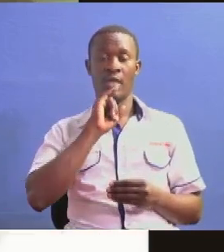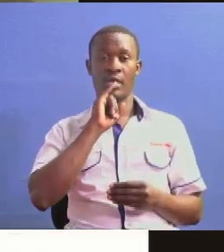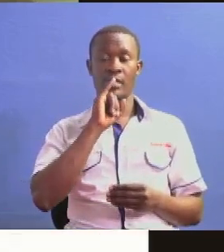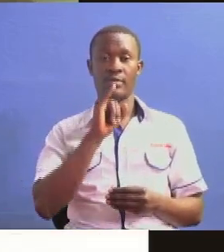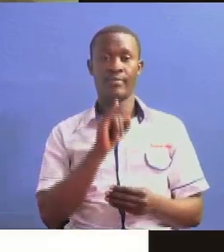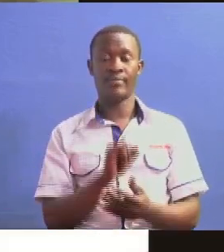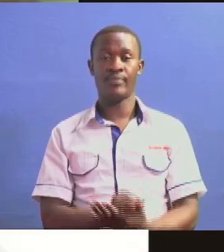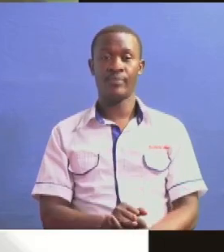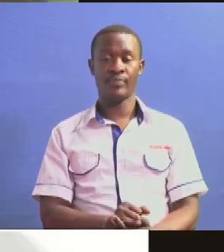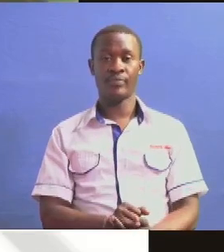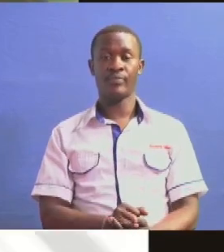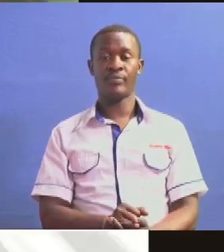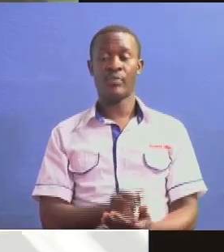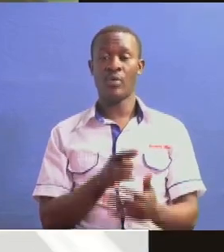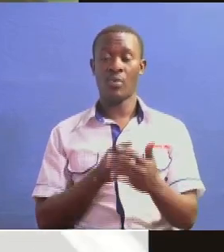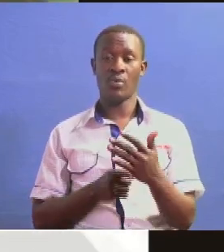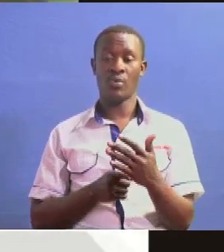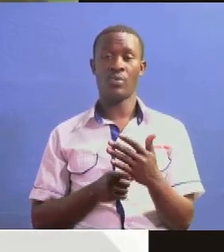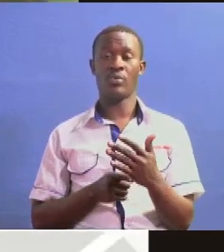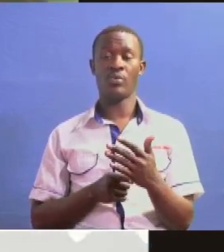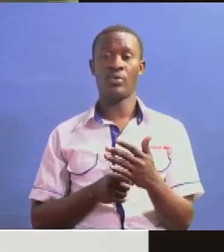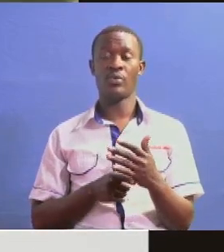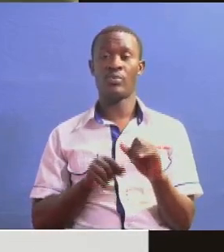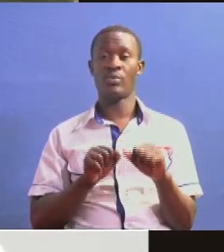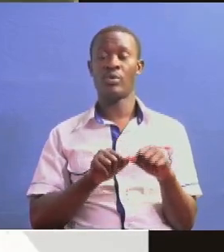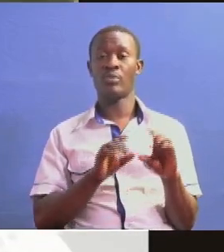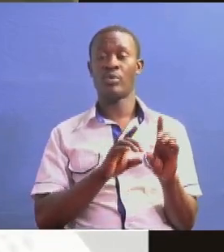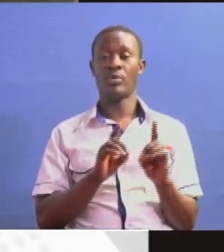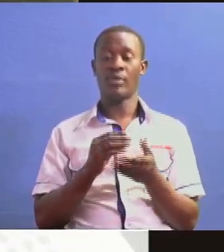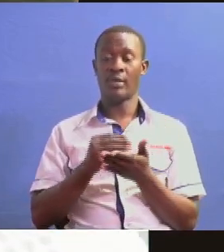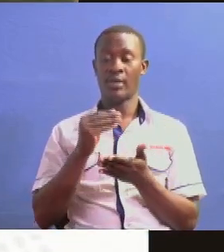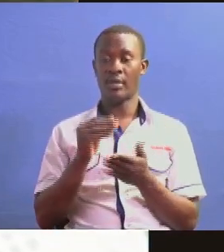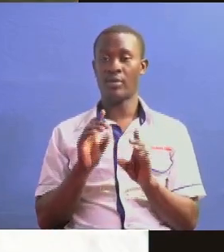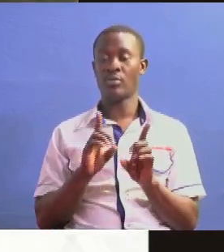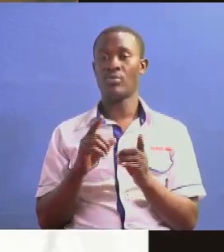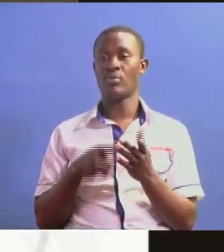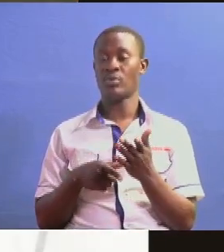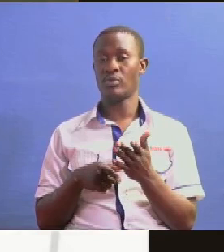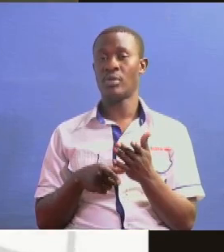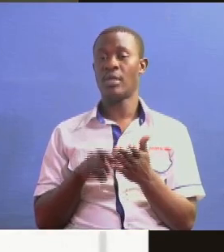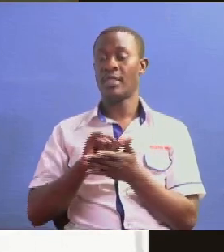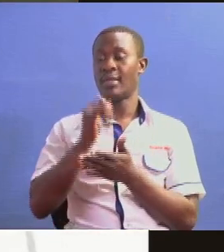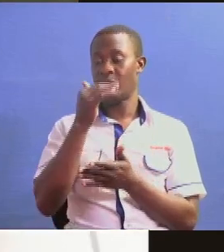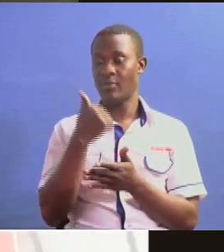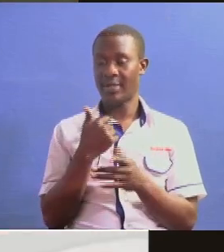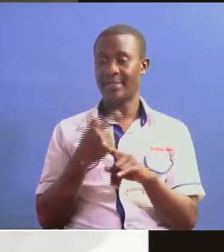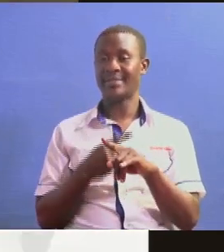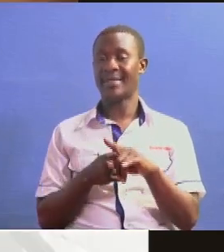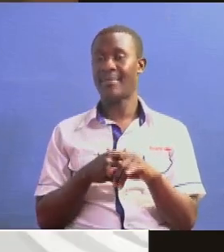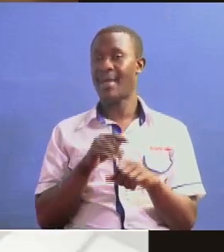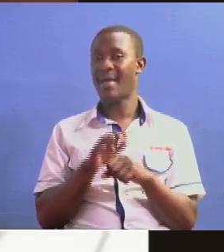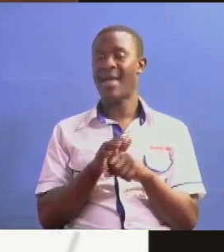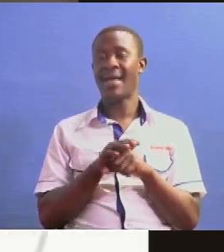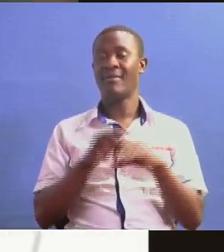is what the learner is able to do. It's not how much it knows. And therefore, that is why even it is not how much